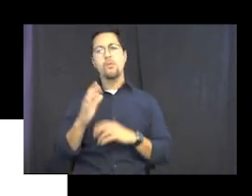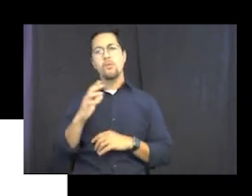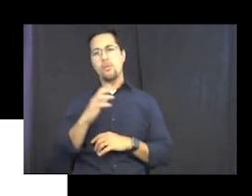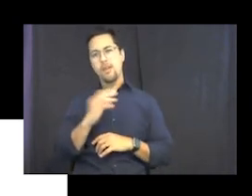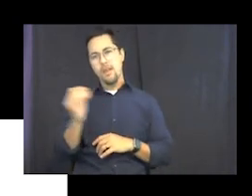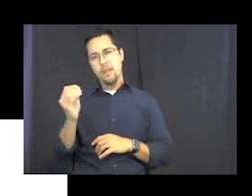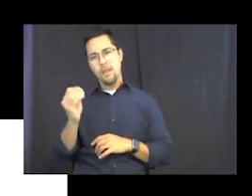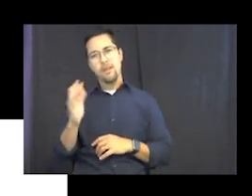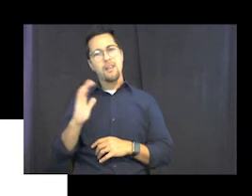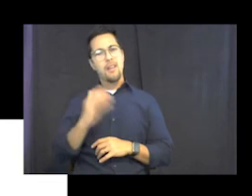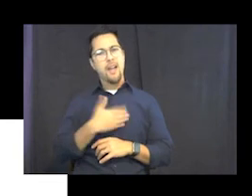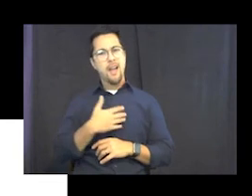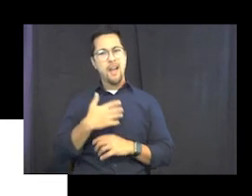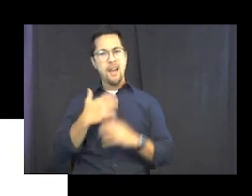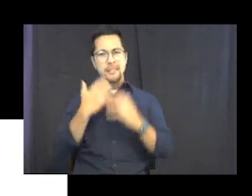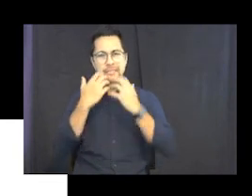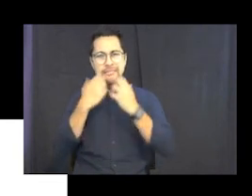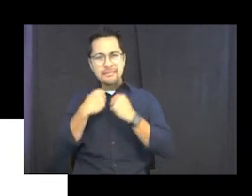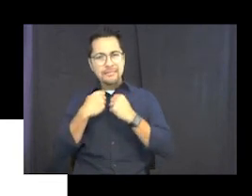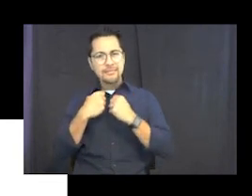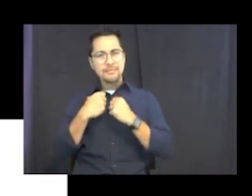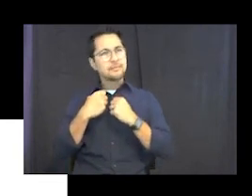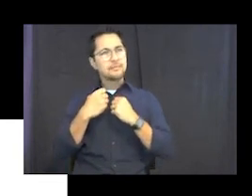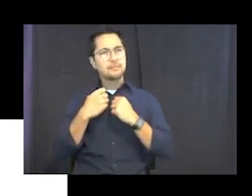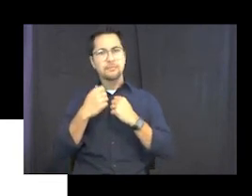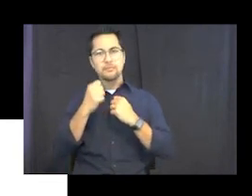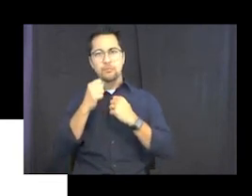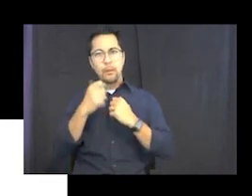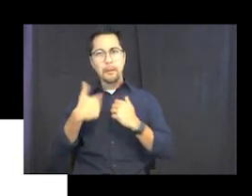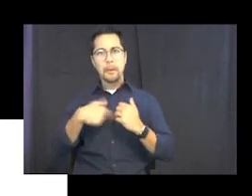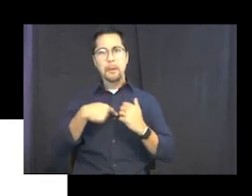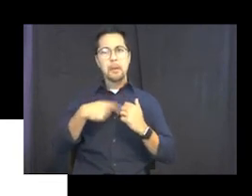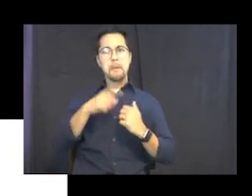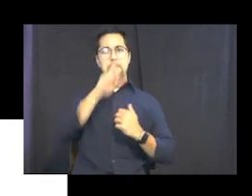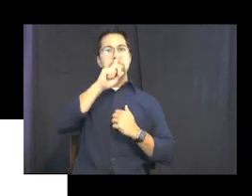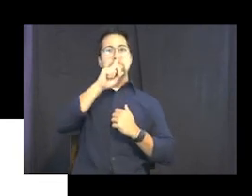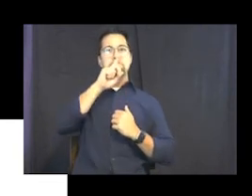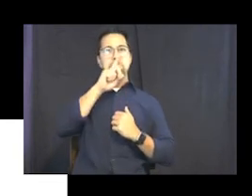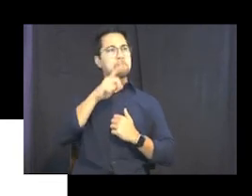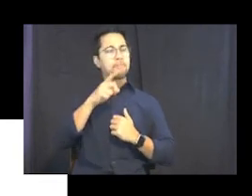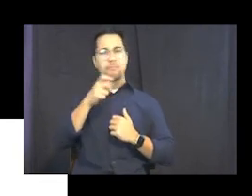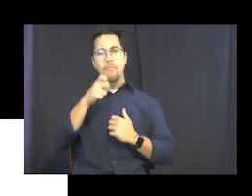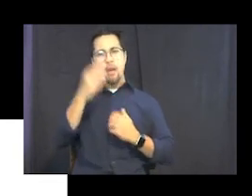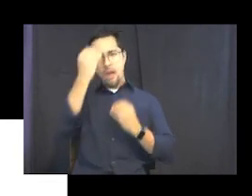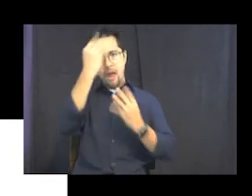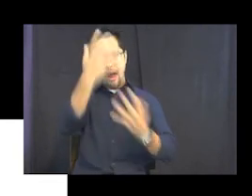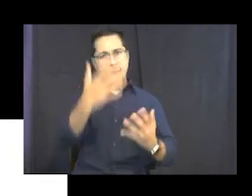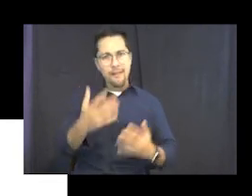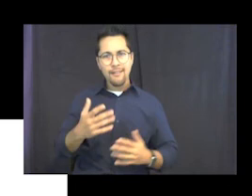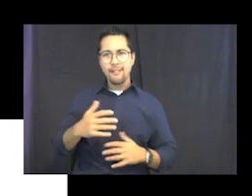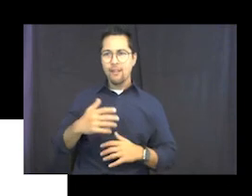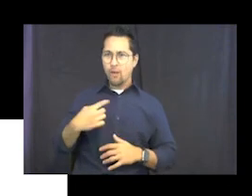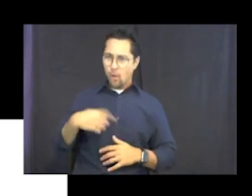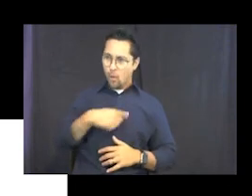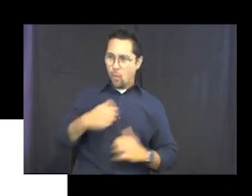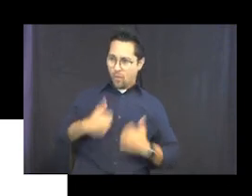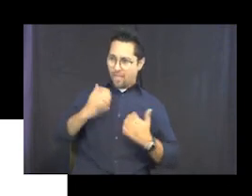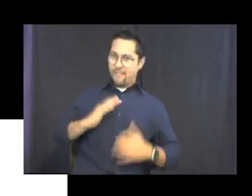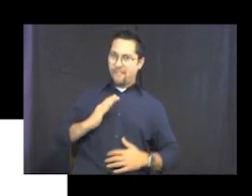and our desires be known, and nobody lives inside of our bodies but